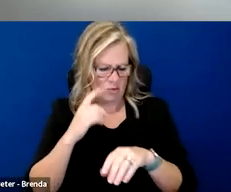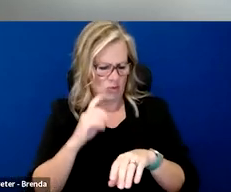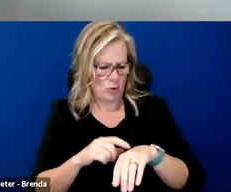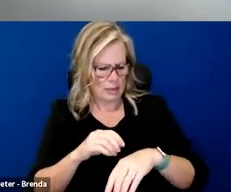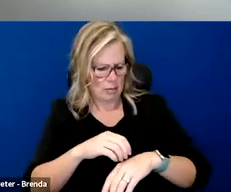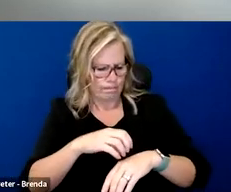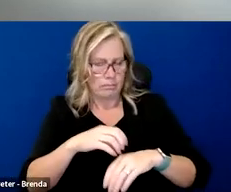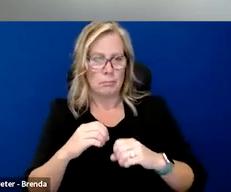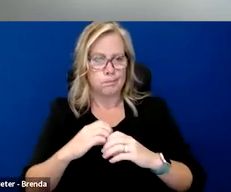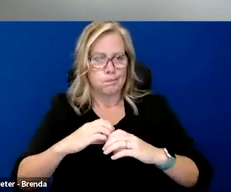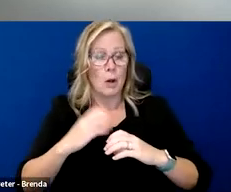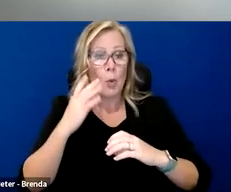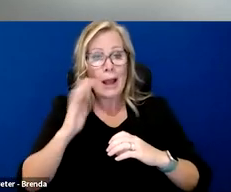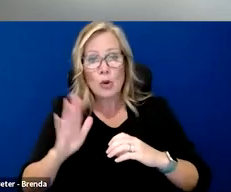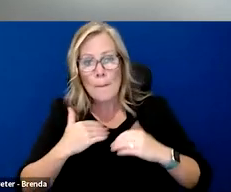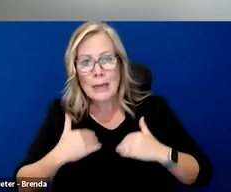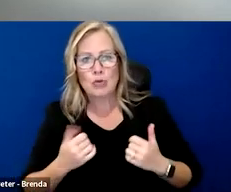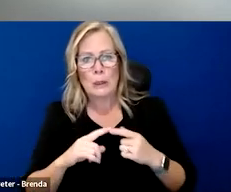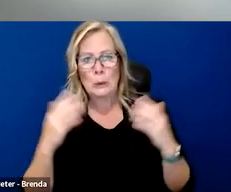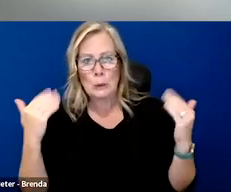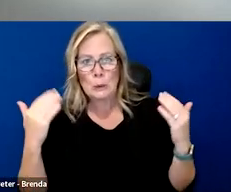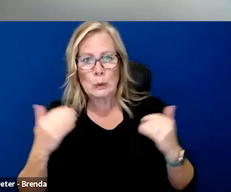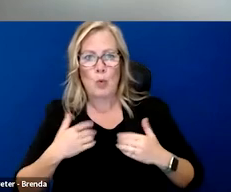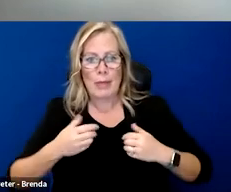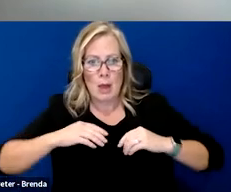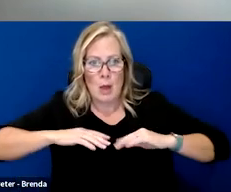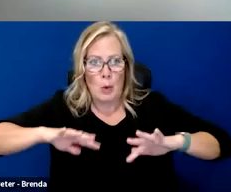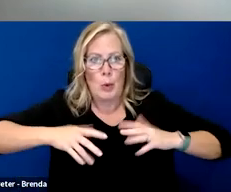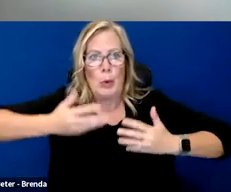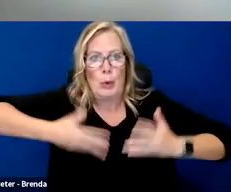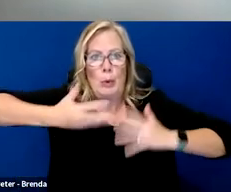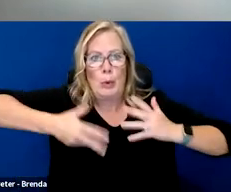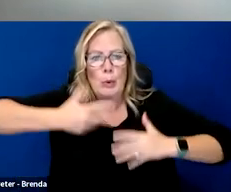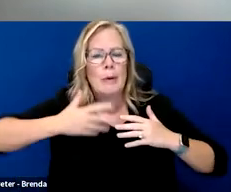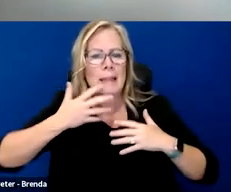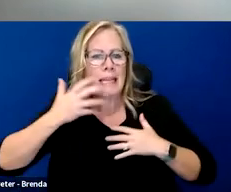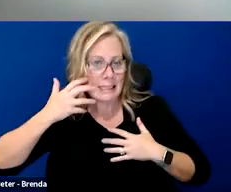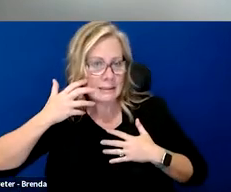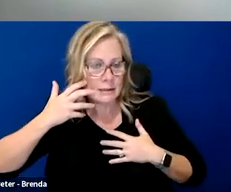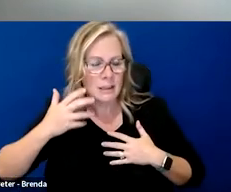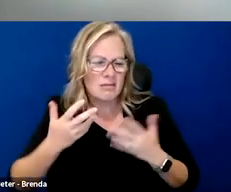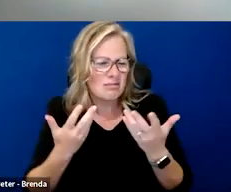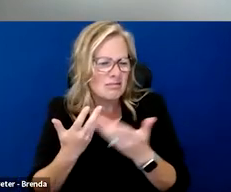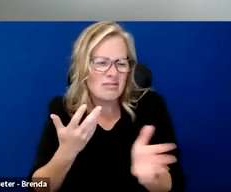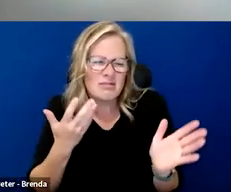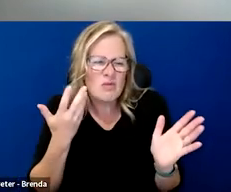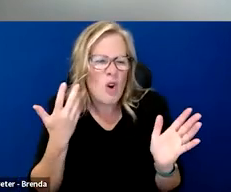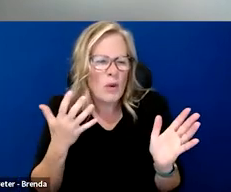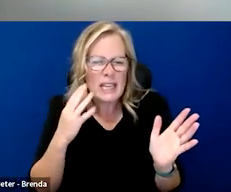more heat can radiate from our bodies. And this, we've all observed this or experienced this, being flushed and having